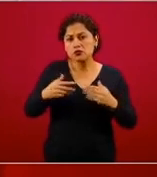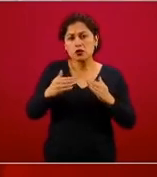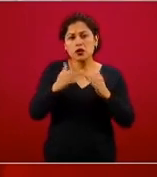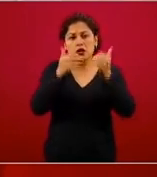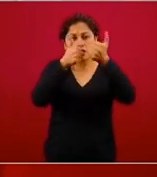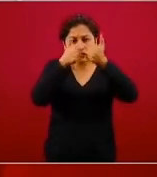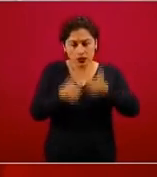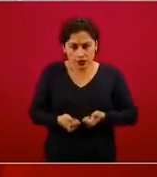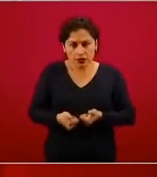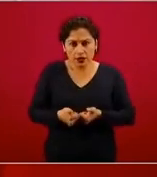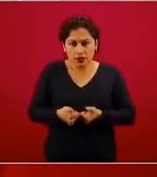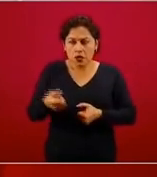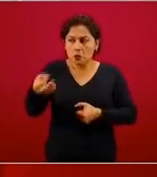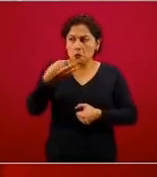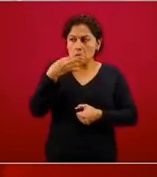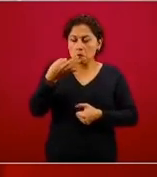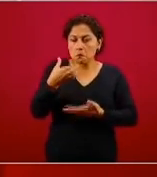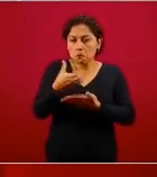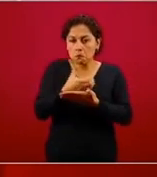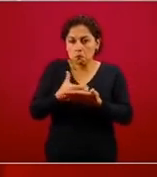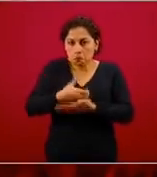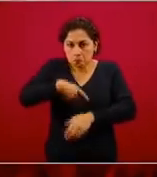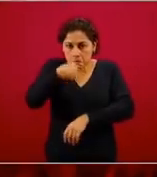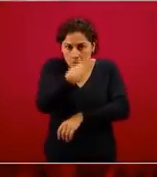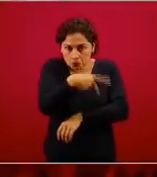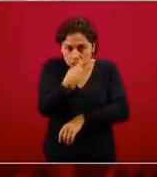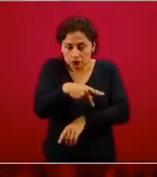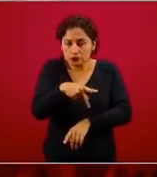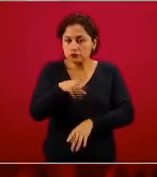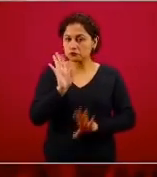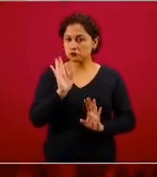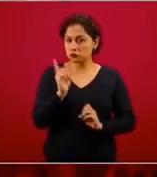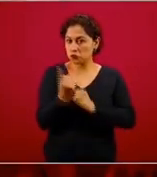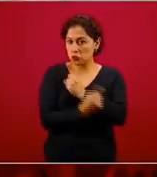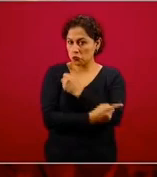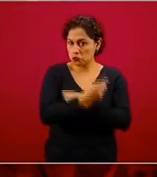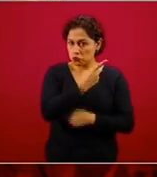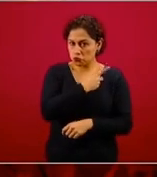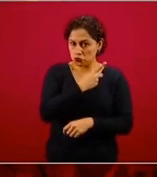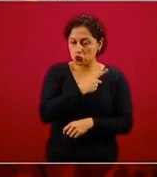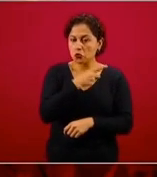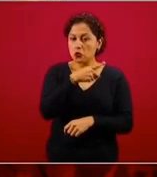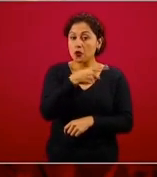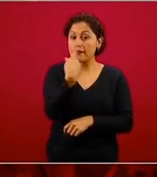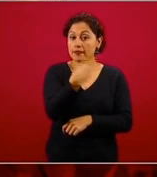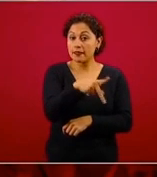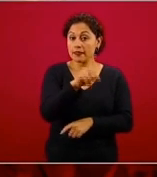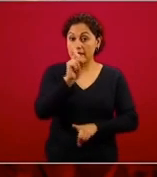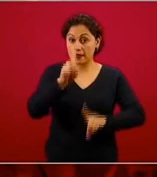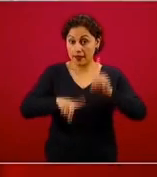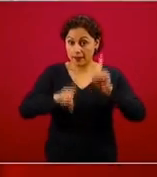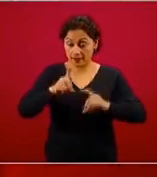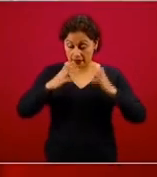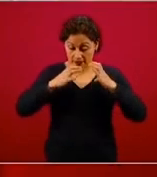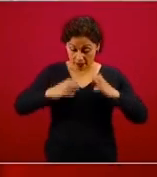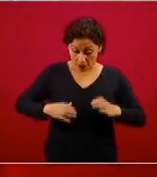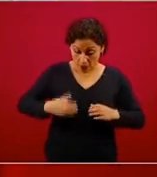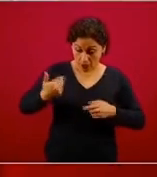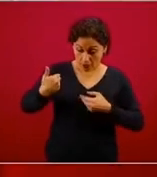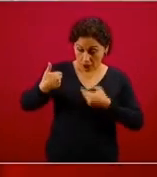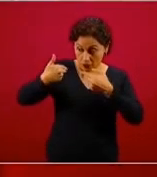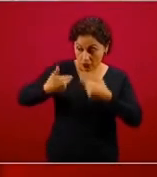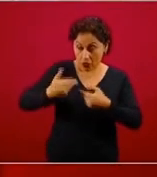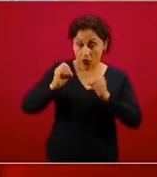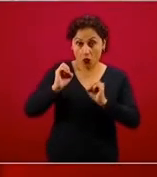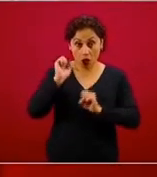sus attended comorbilidades y de to su with propia different historia médica, medications digamos. according to their Y medical quiero history. preguntarle también si, And ya I que